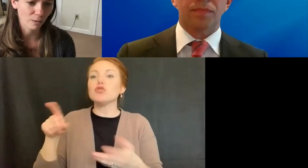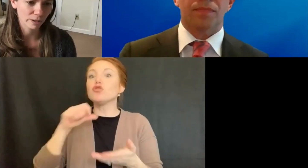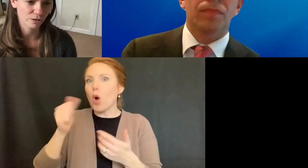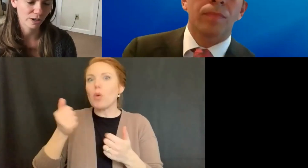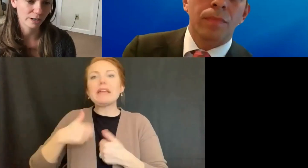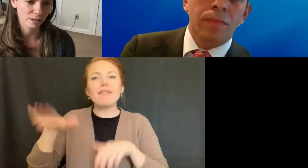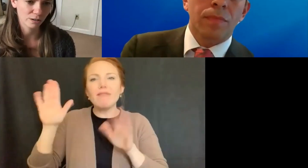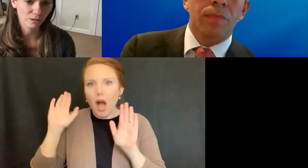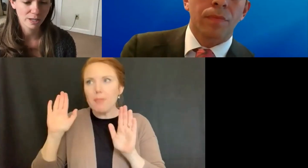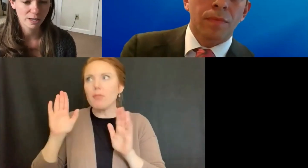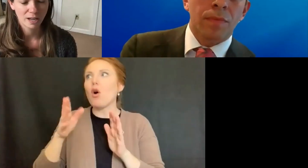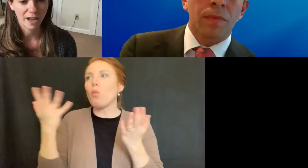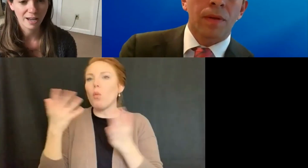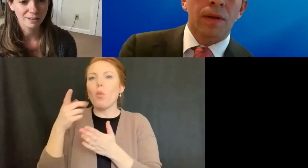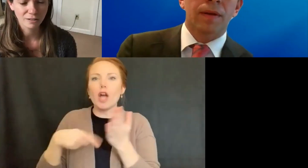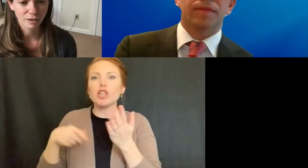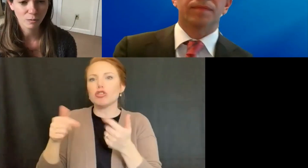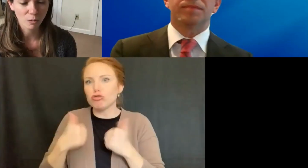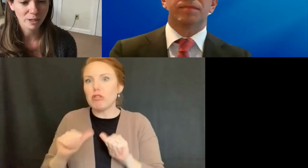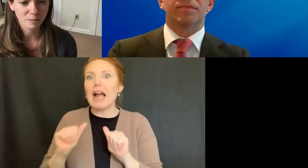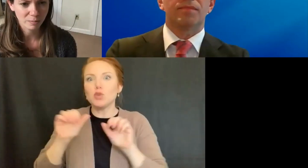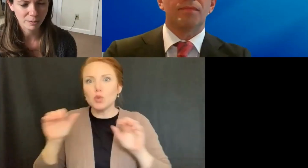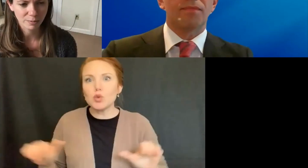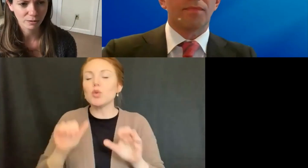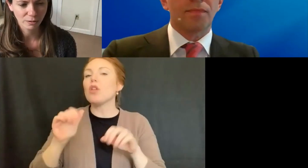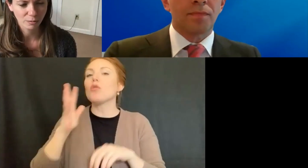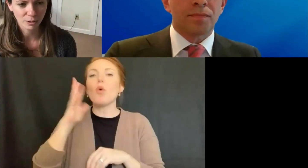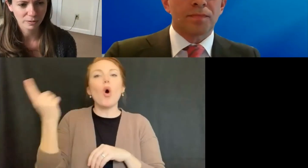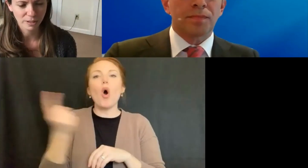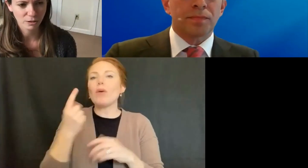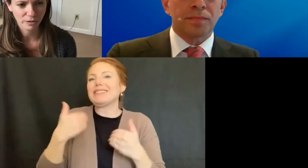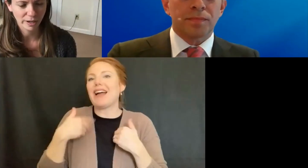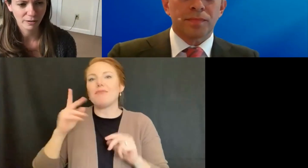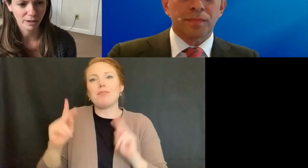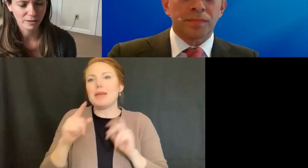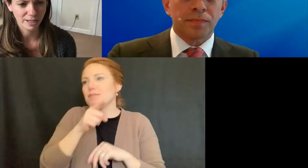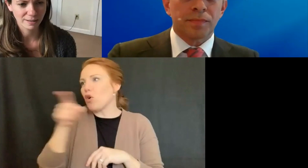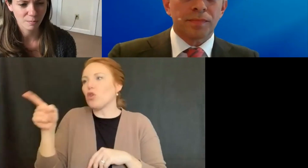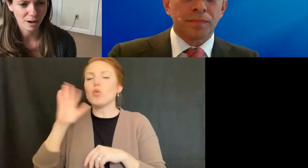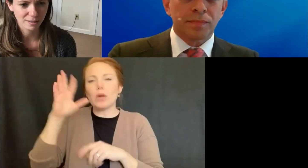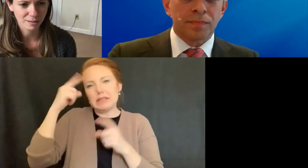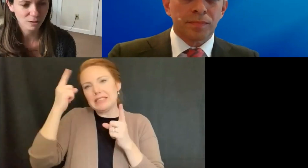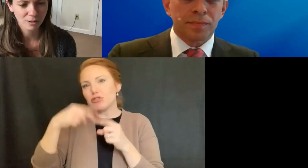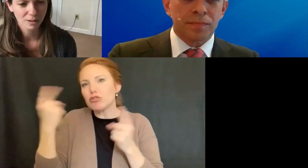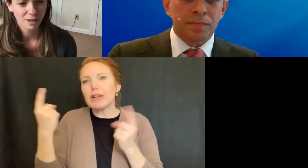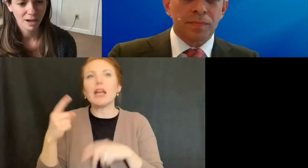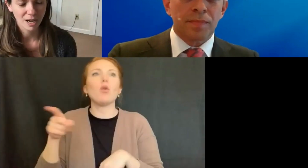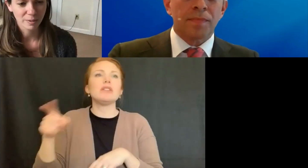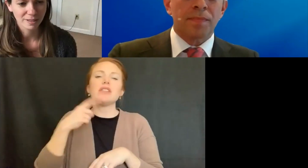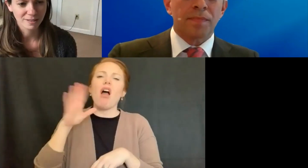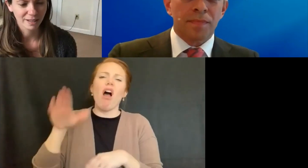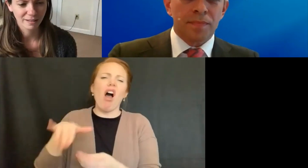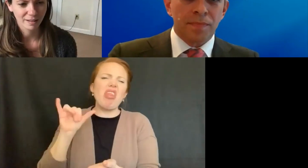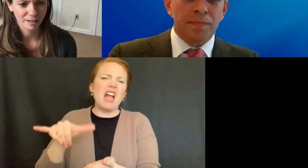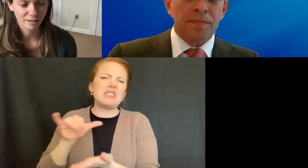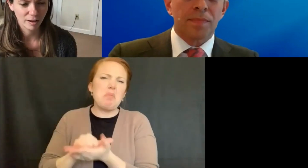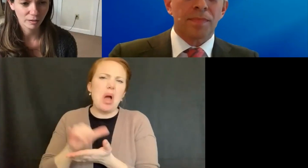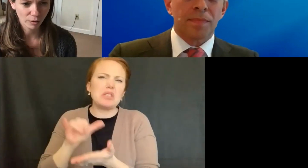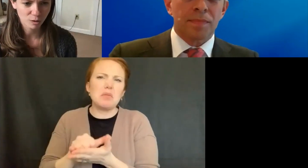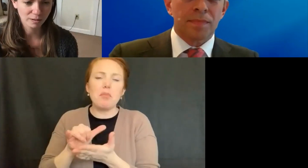up on what you're trying to do. And there will always be people who will disagree or say it's not possible. But he's